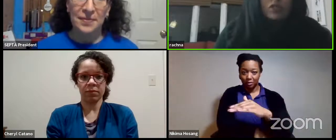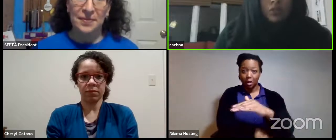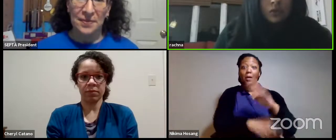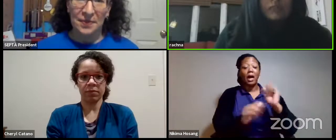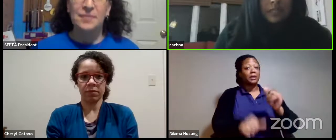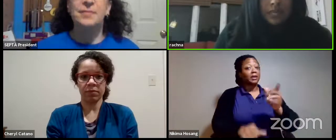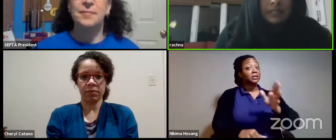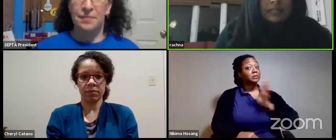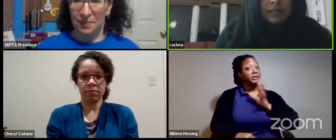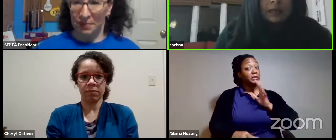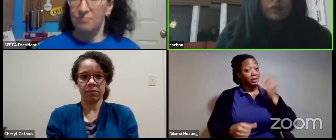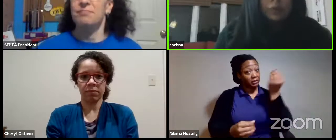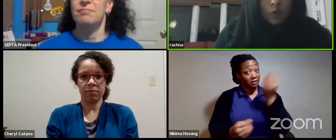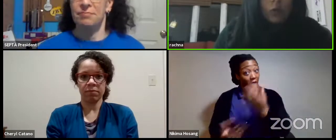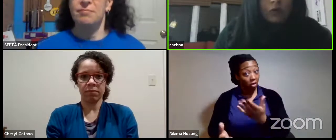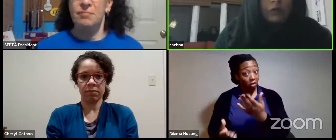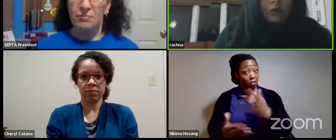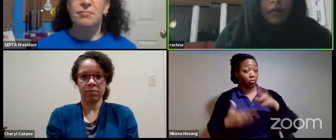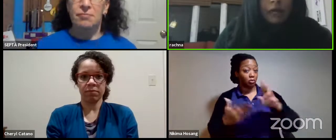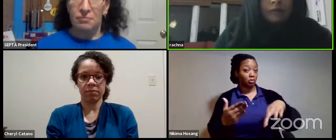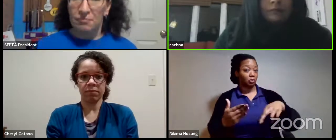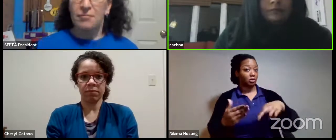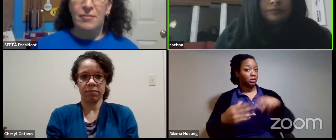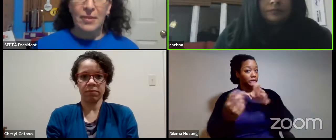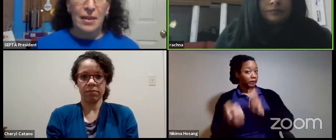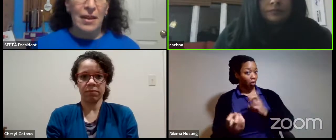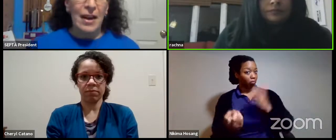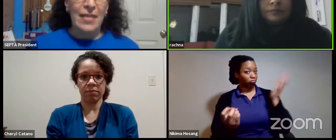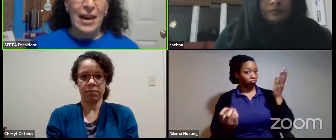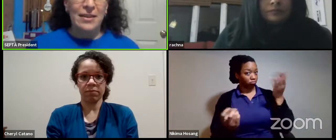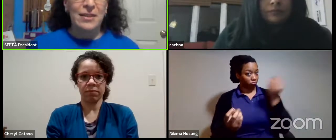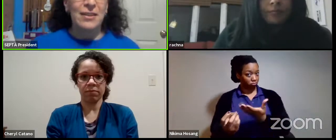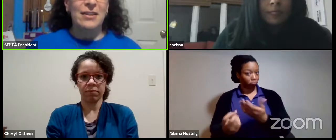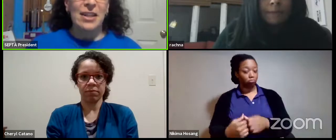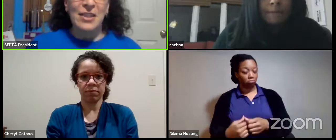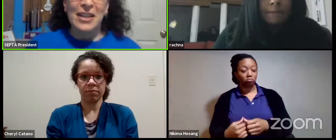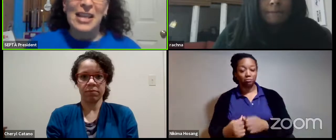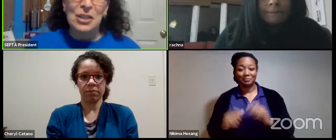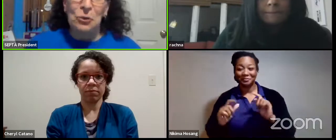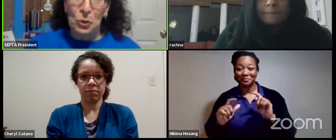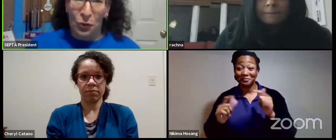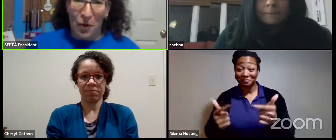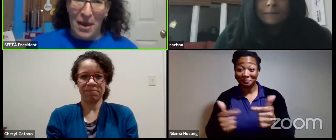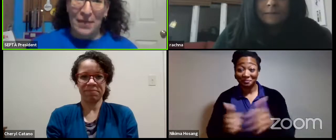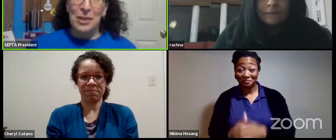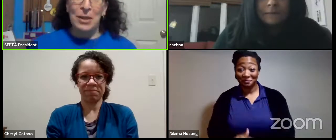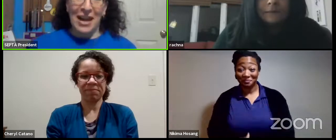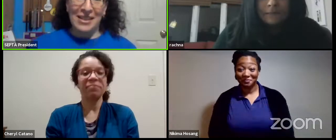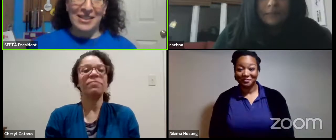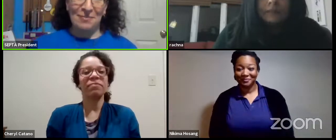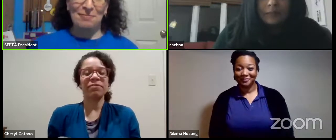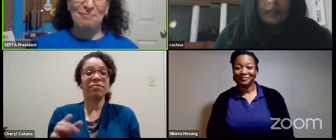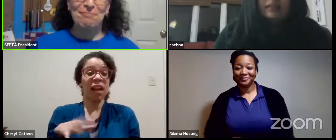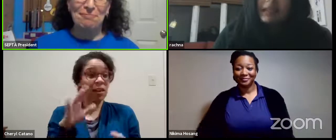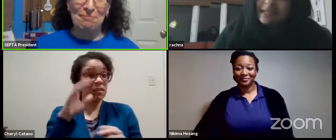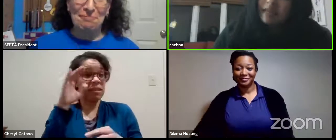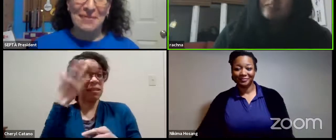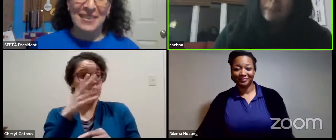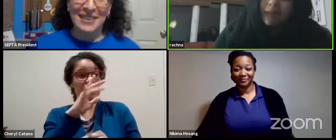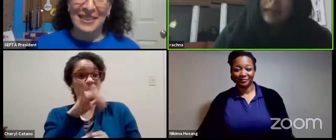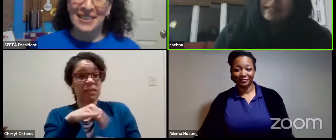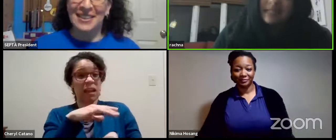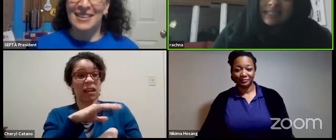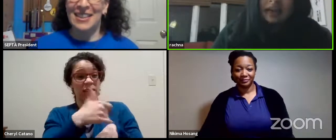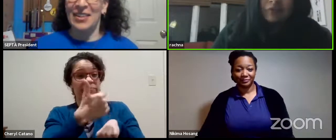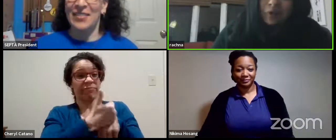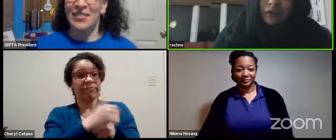know all the results of the testing through an oral feedback. And that sounds like that's the rule from FCPS. It's